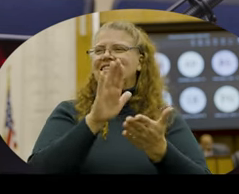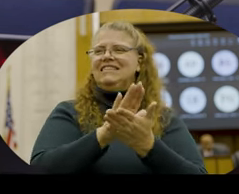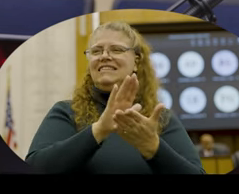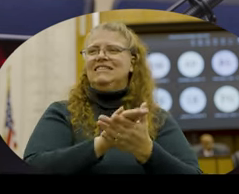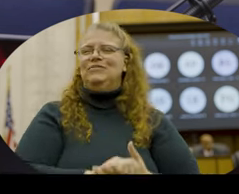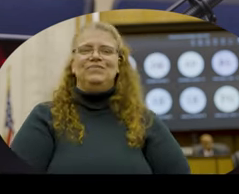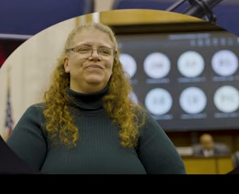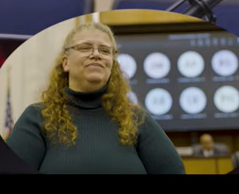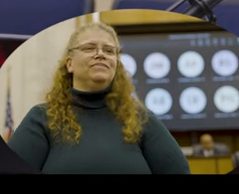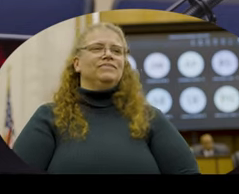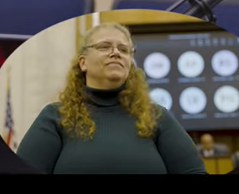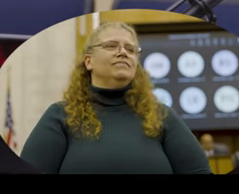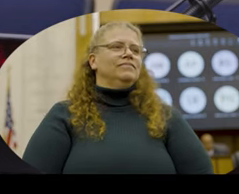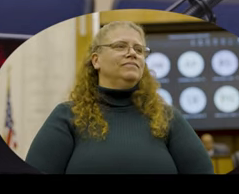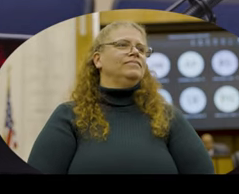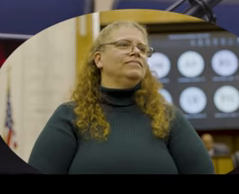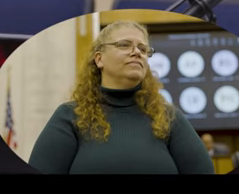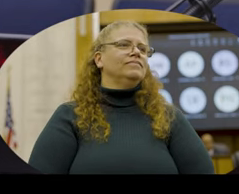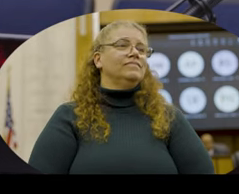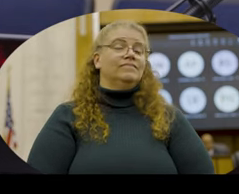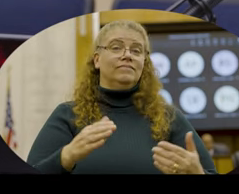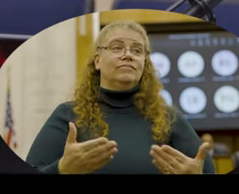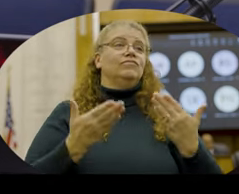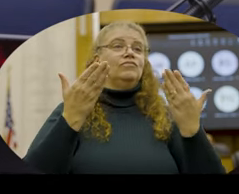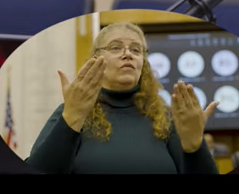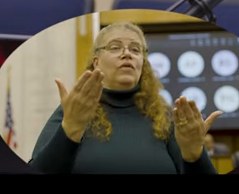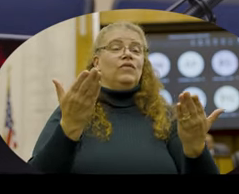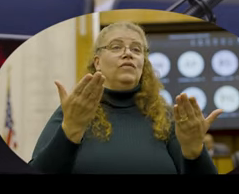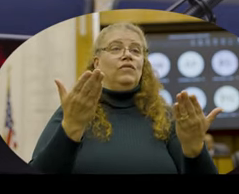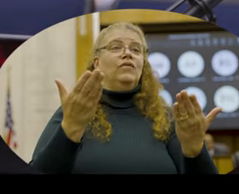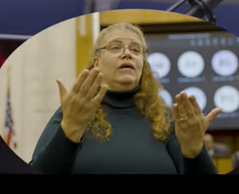Department's First Precinct offices. Yeah.